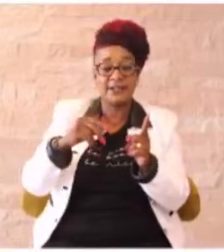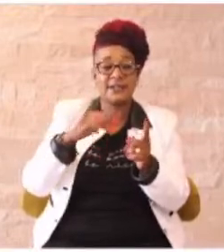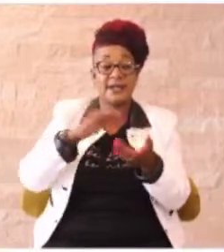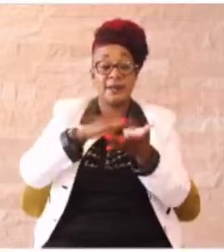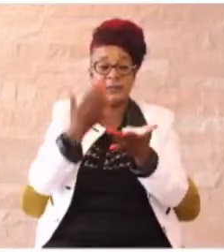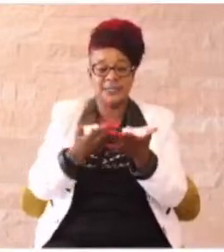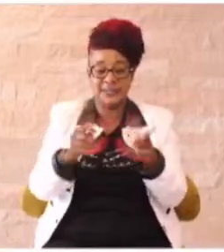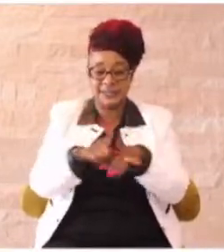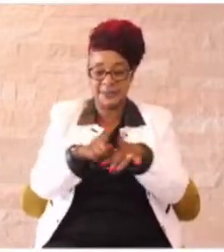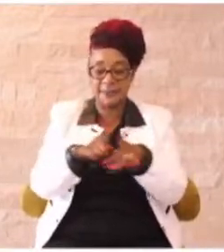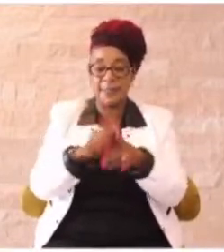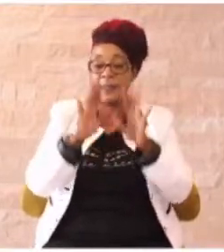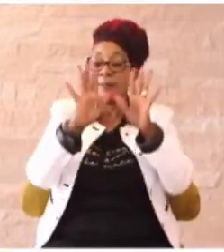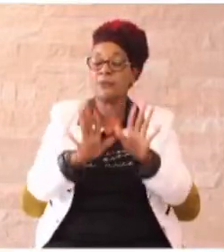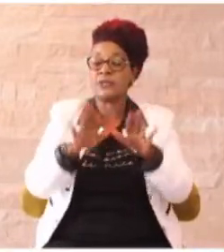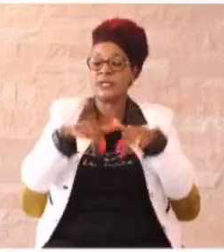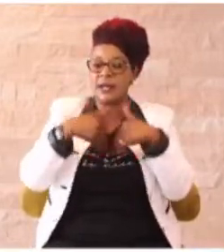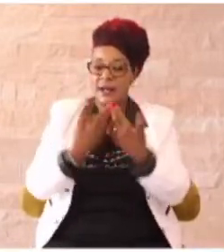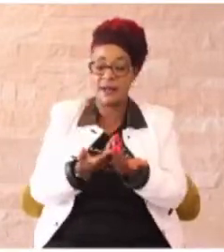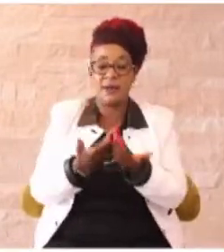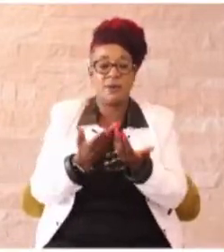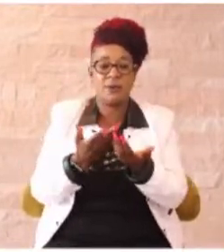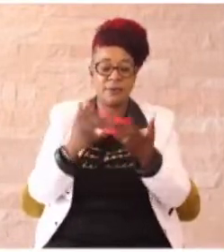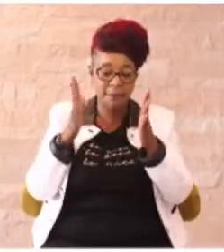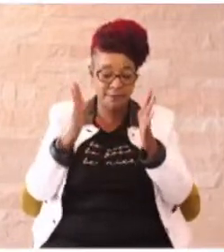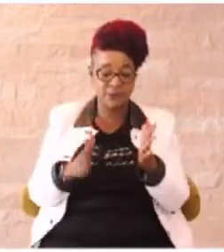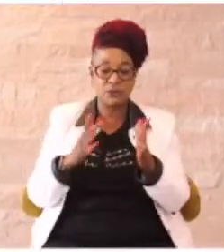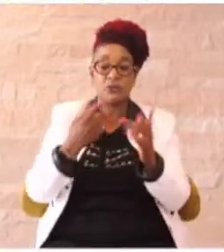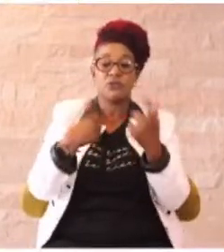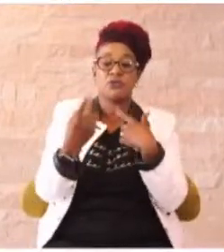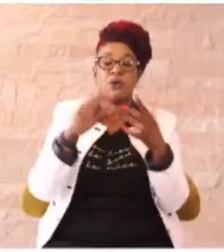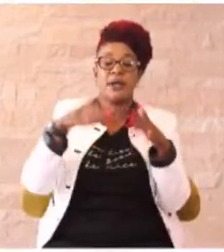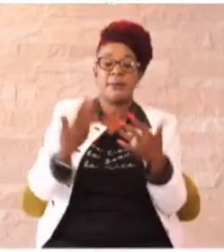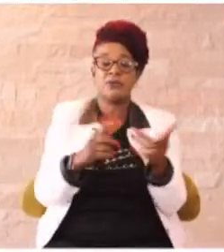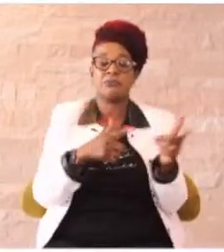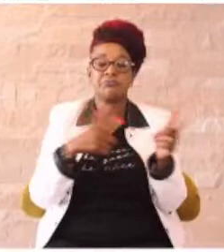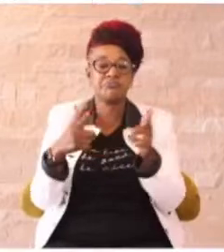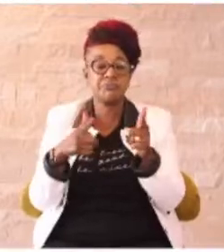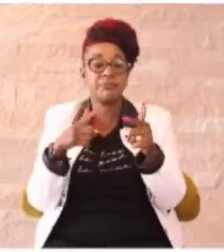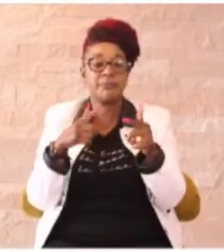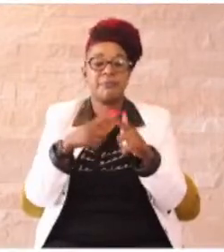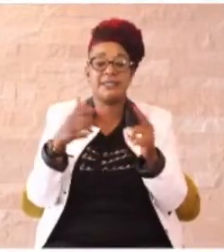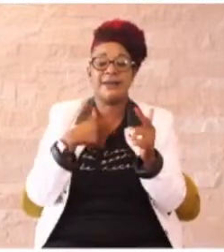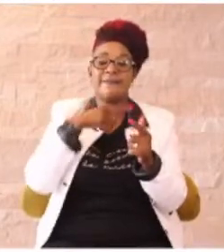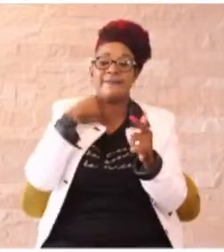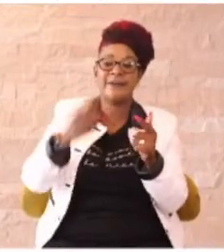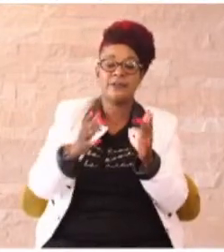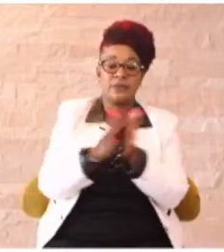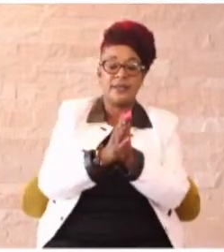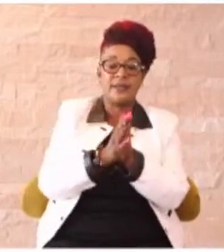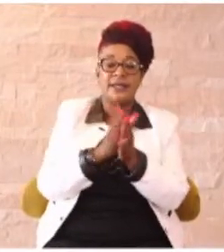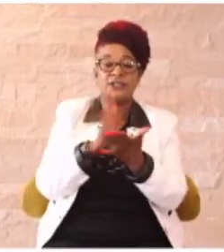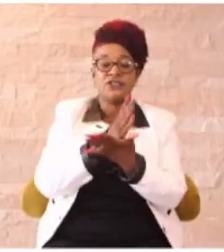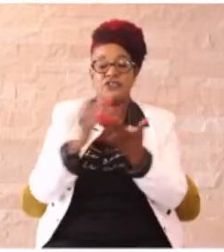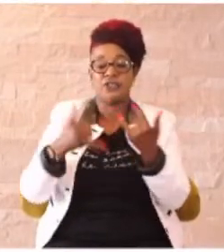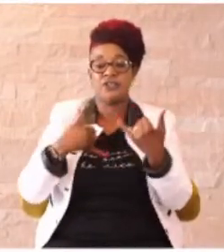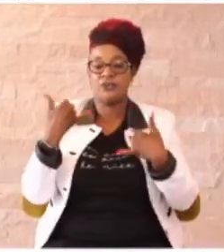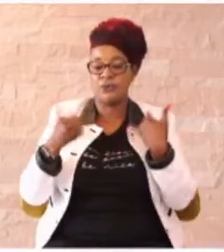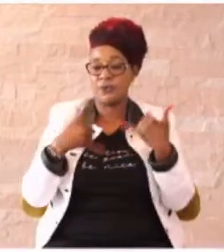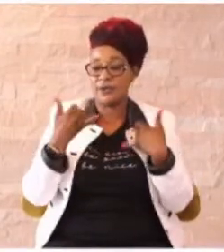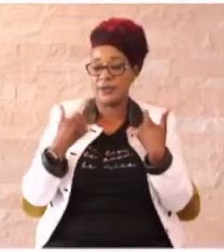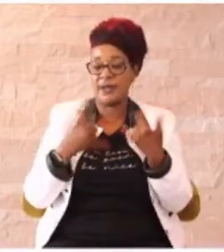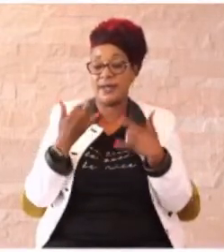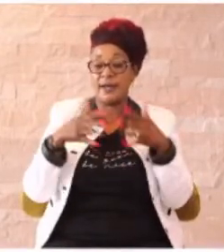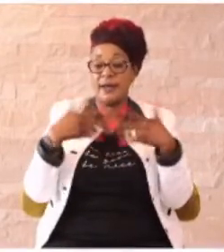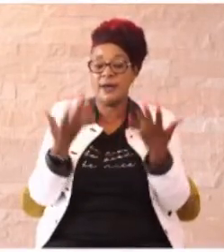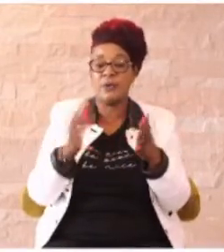learned the importance of having in-person spaces, not just to talk about work, but also to have fun together and to share joy, and how these really,